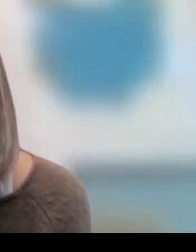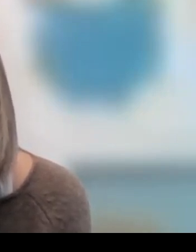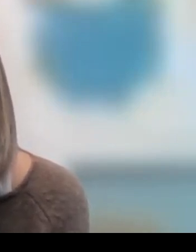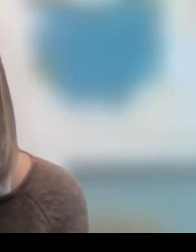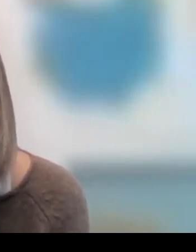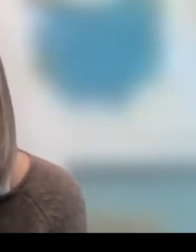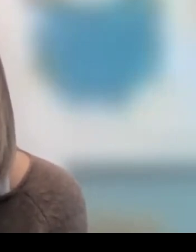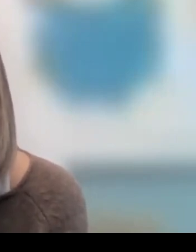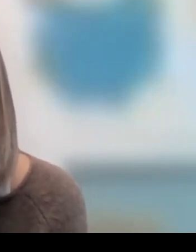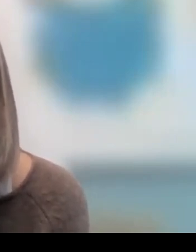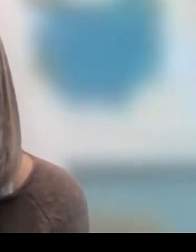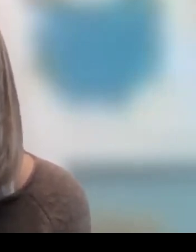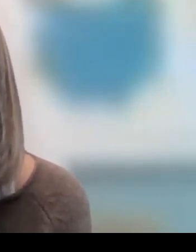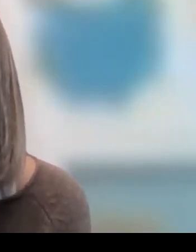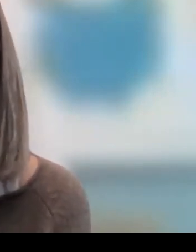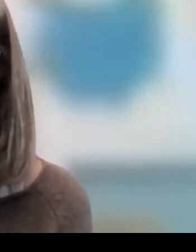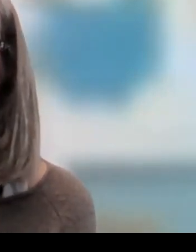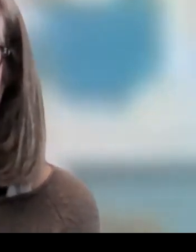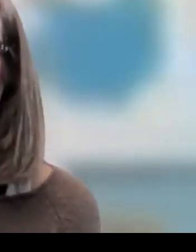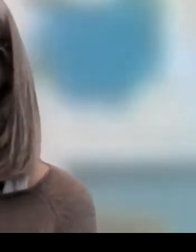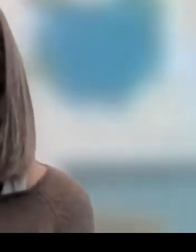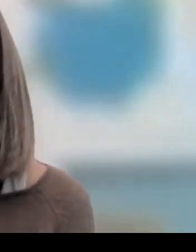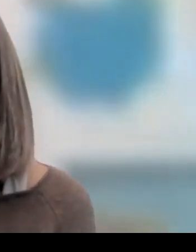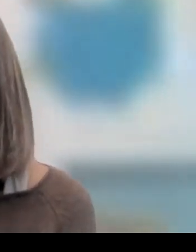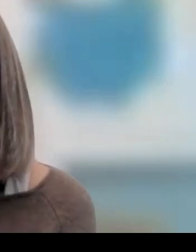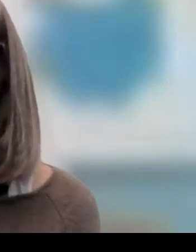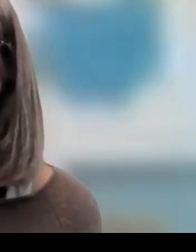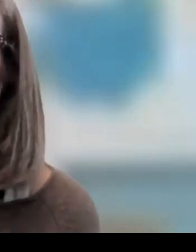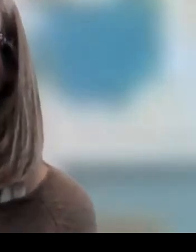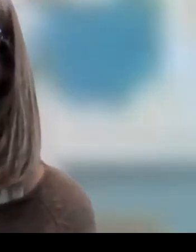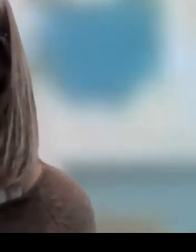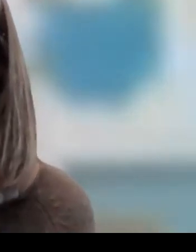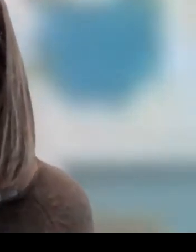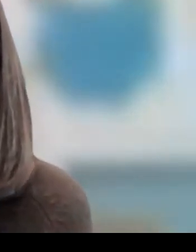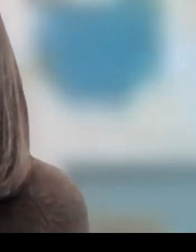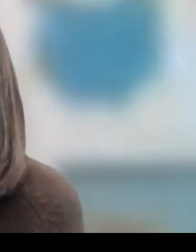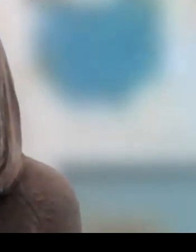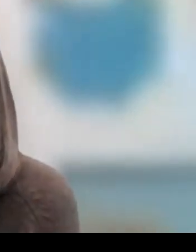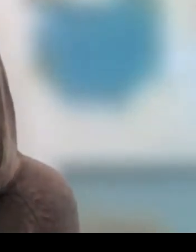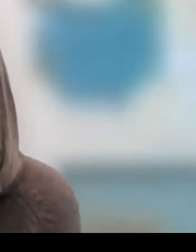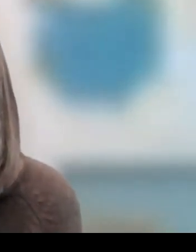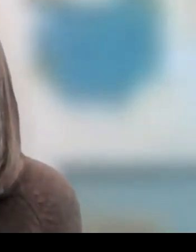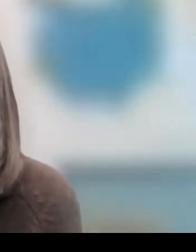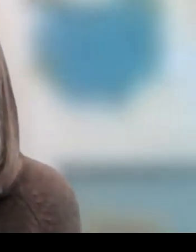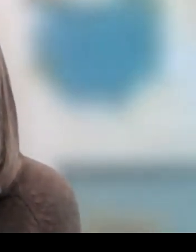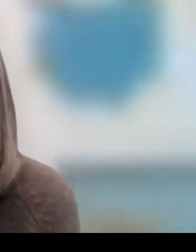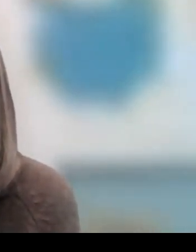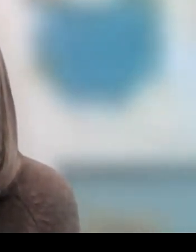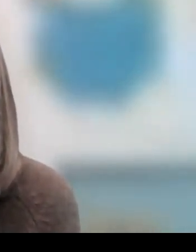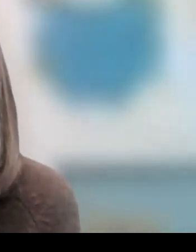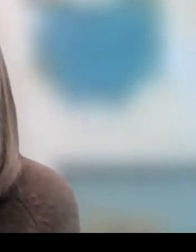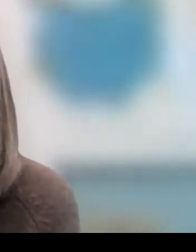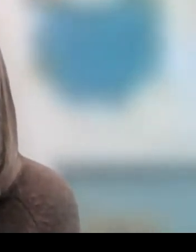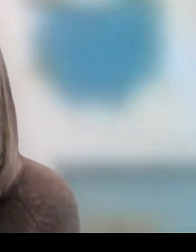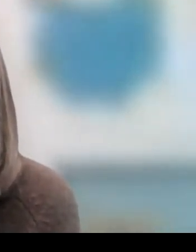as something that was important. And then, of course, the changes to our committee, which I am really just thrilled about